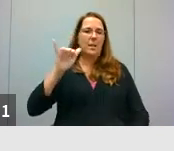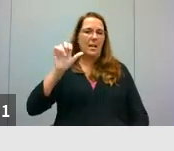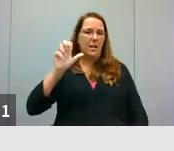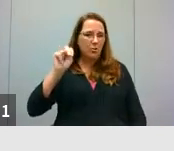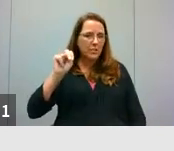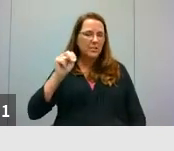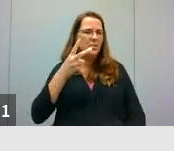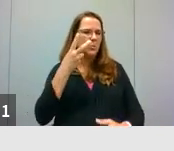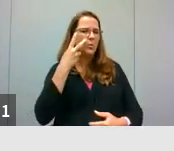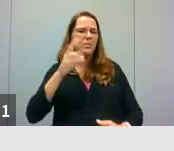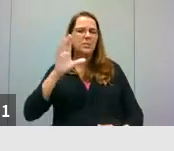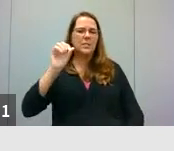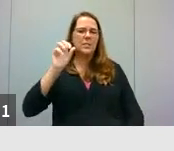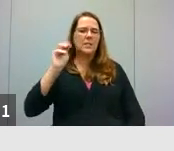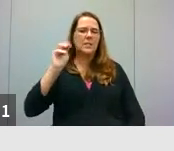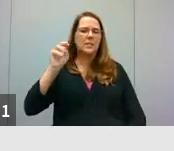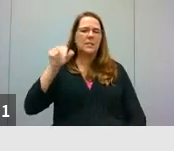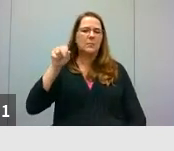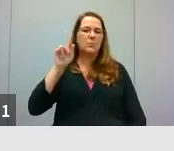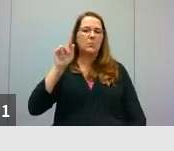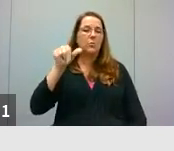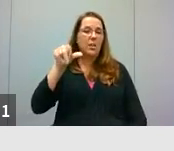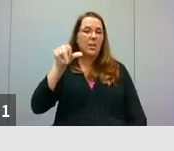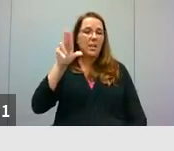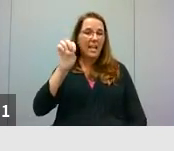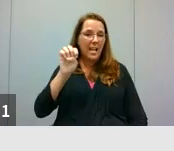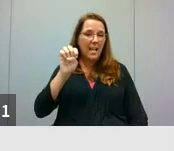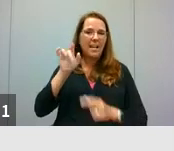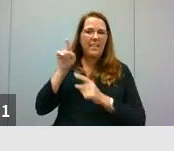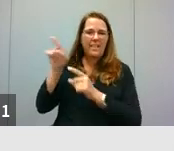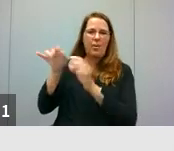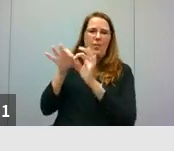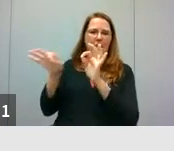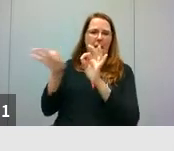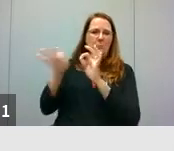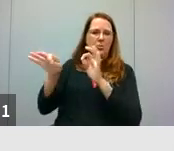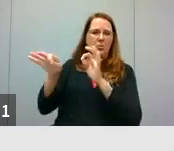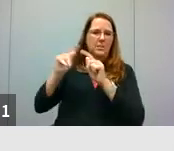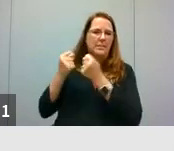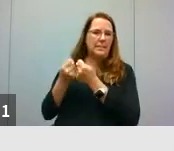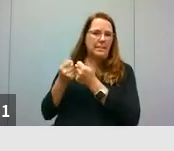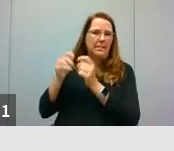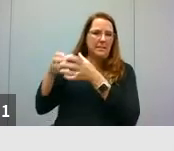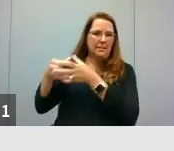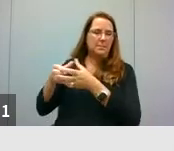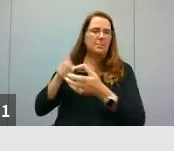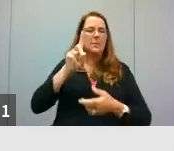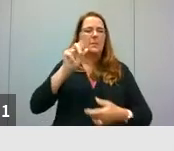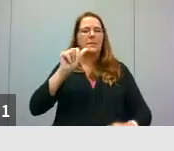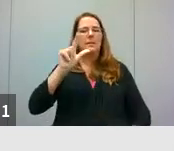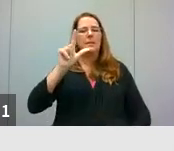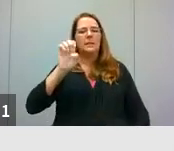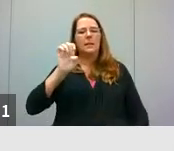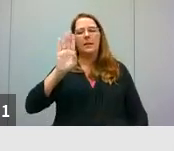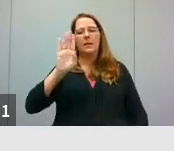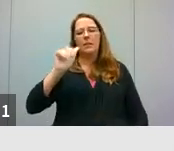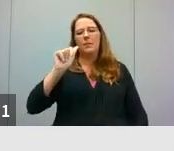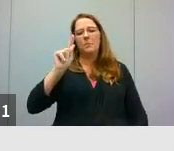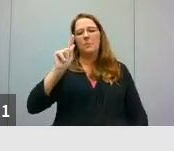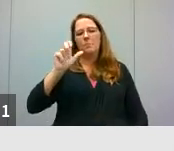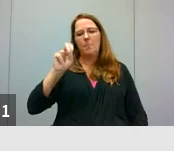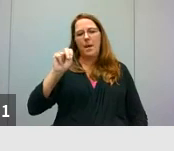see Communique, that is part of the captioning team. Dale Batten, Deputy Commissioner.